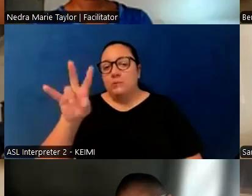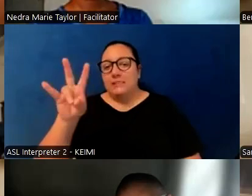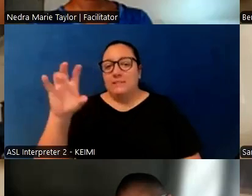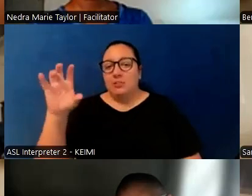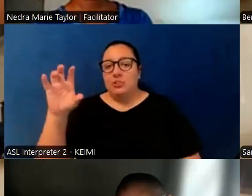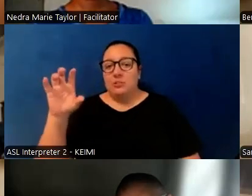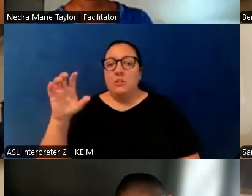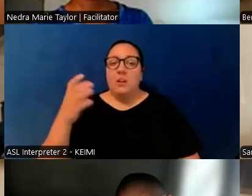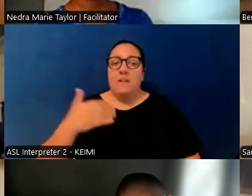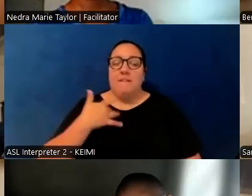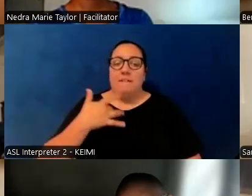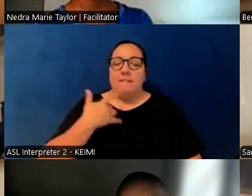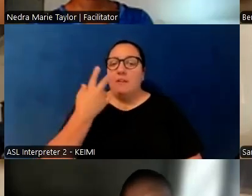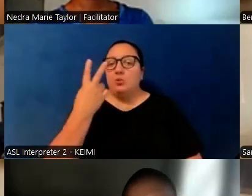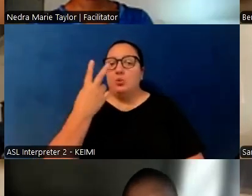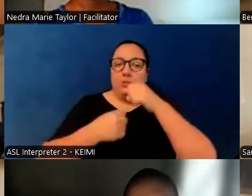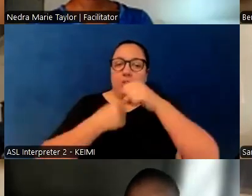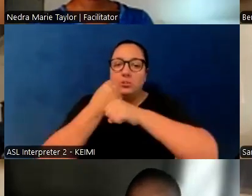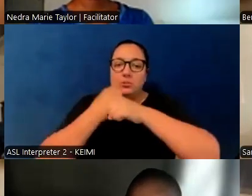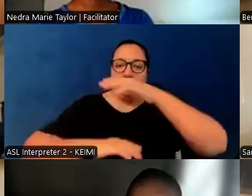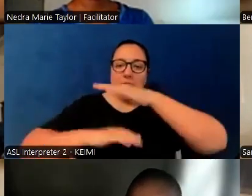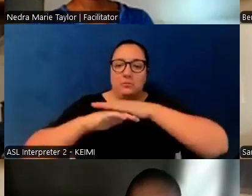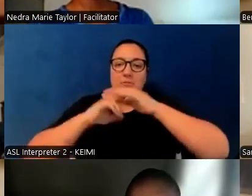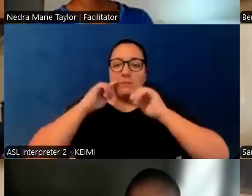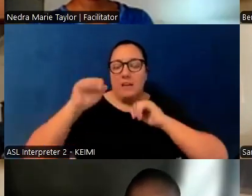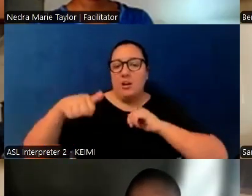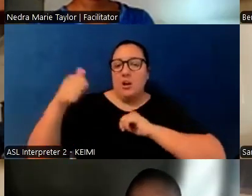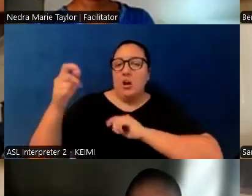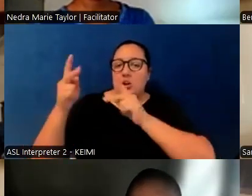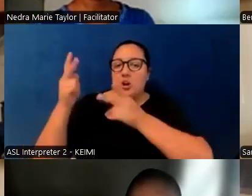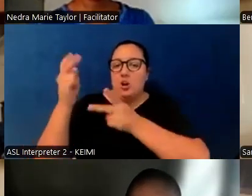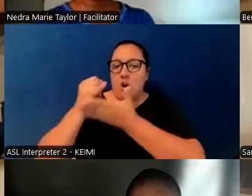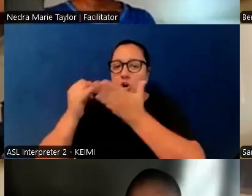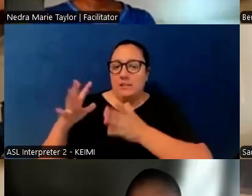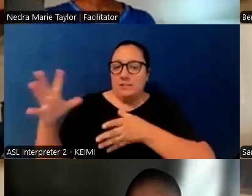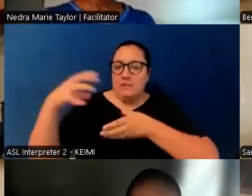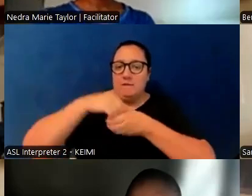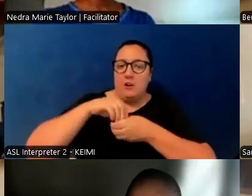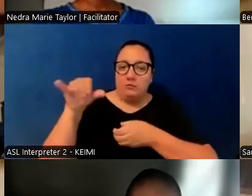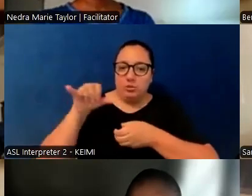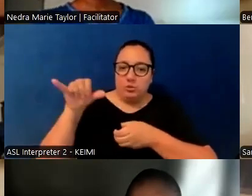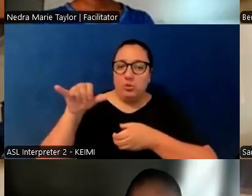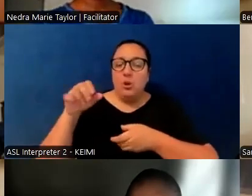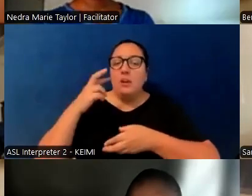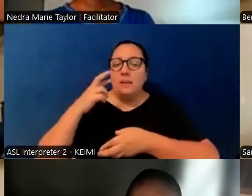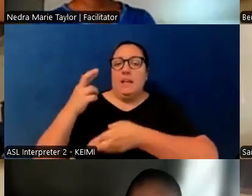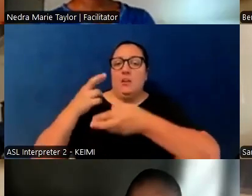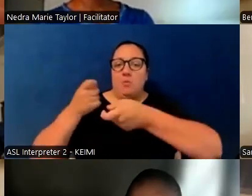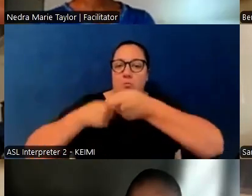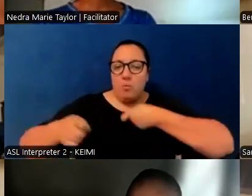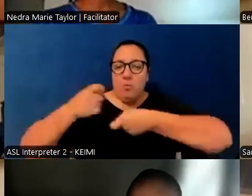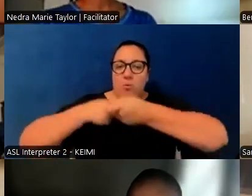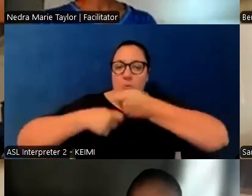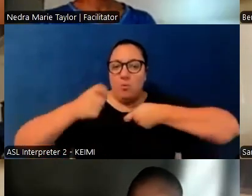just to make room for other artists. We thought about like a rolling thing where as the money come, we add more people on so that people aren't waiting